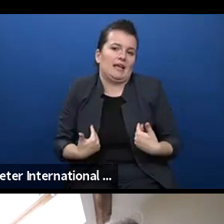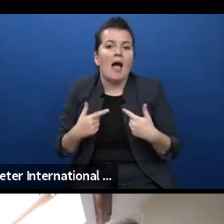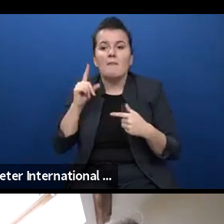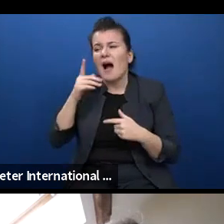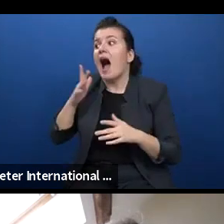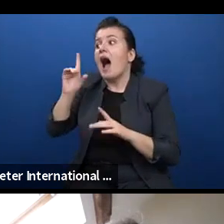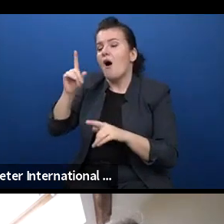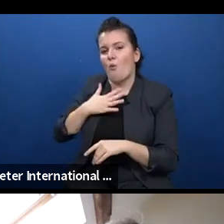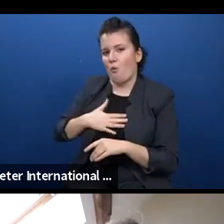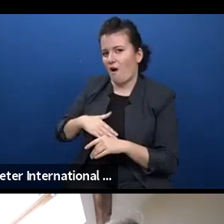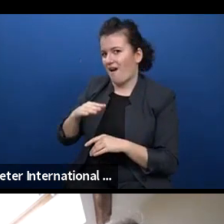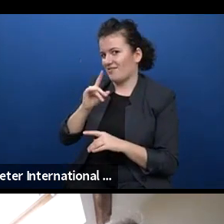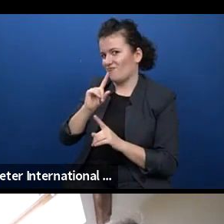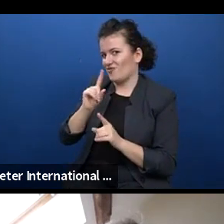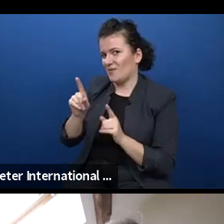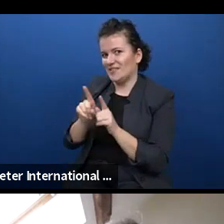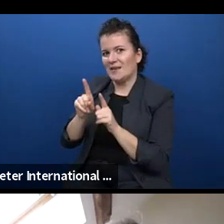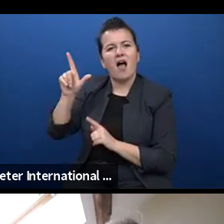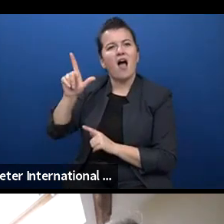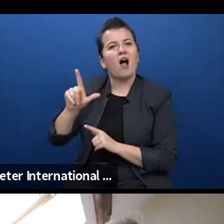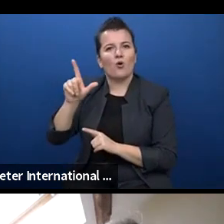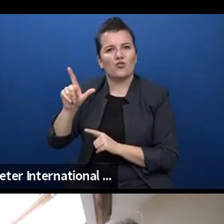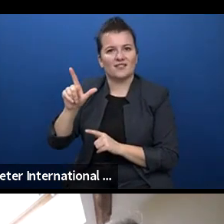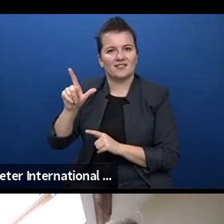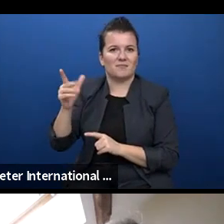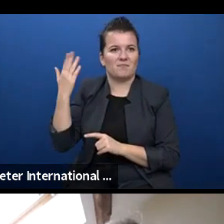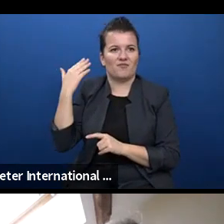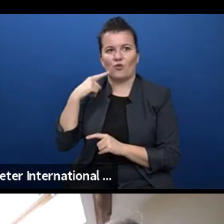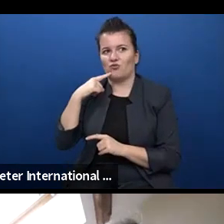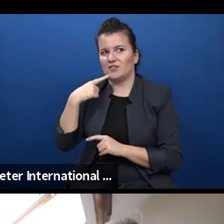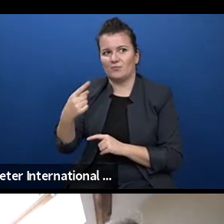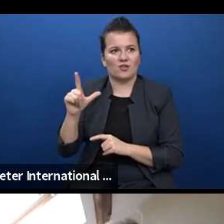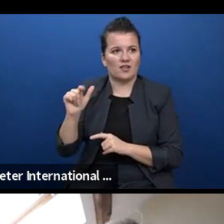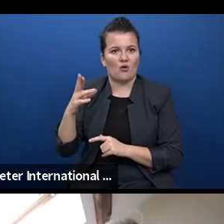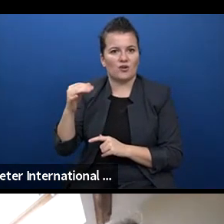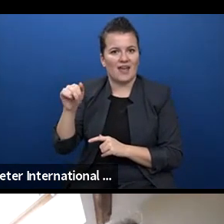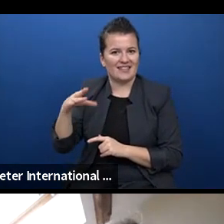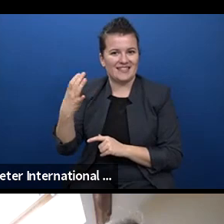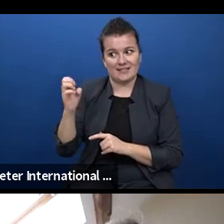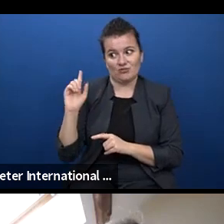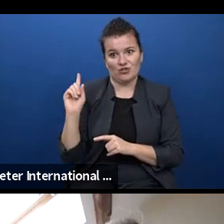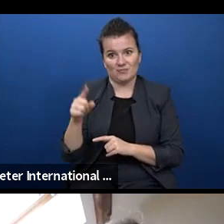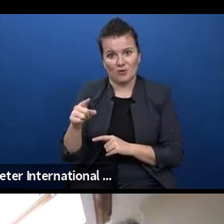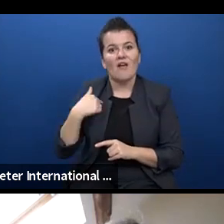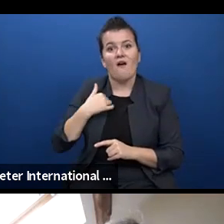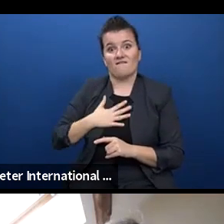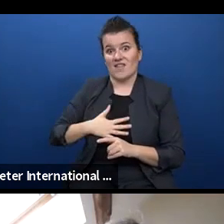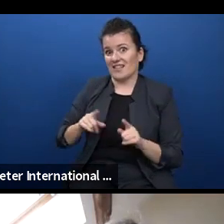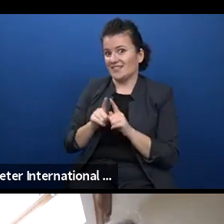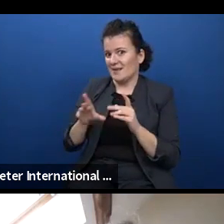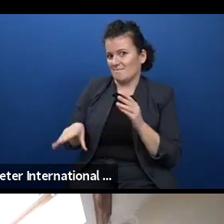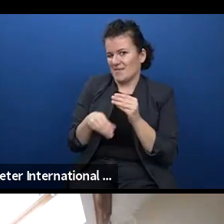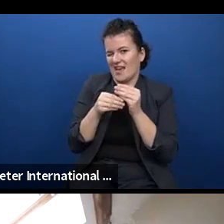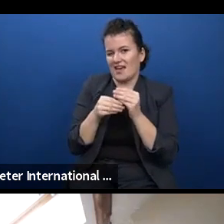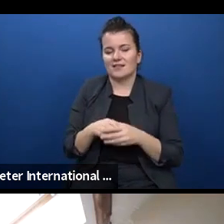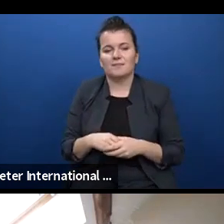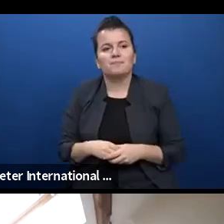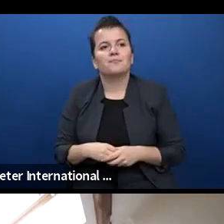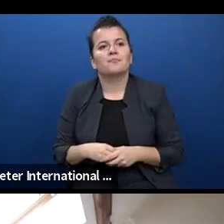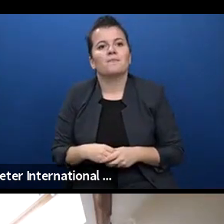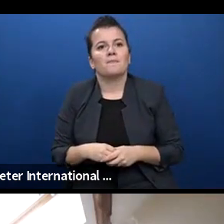was asked earlier to Laurence, because I want to mention something on there as well. how can we've heard Laurence has said it already, we have an